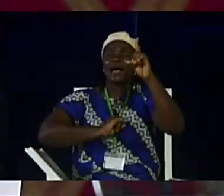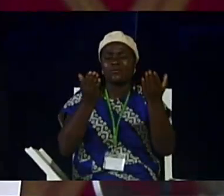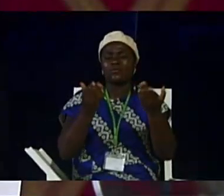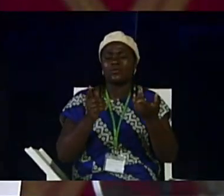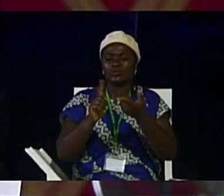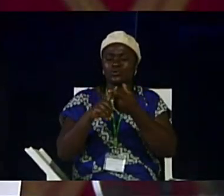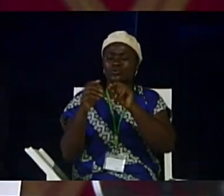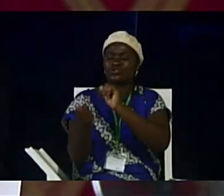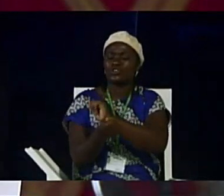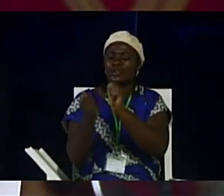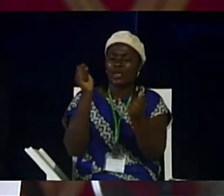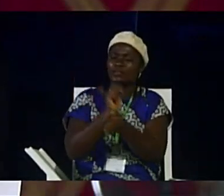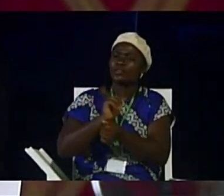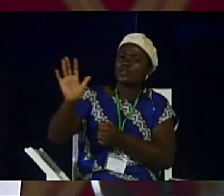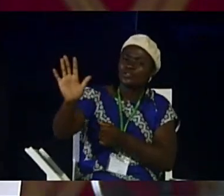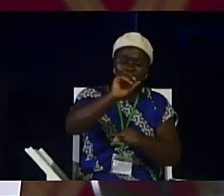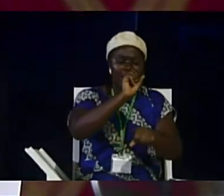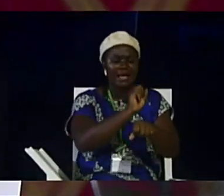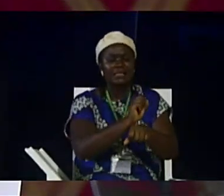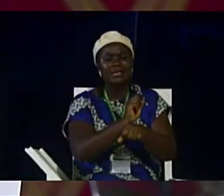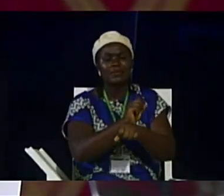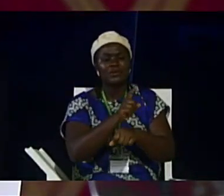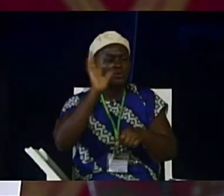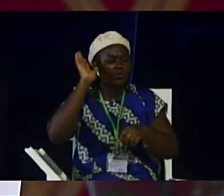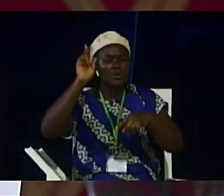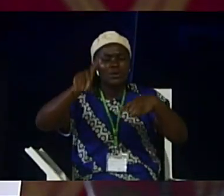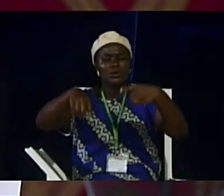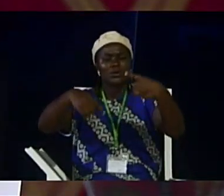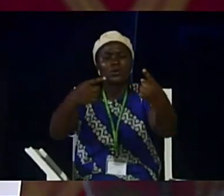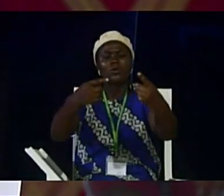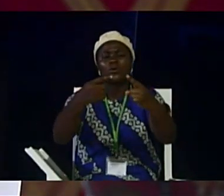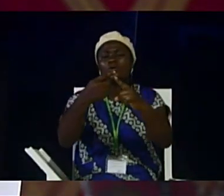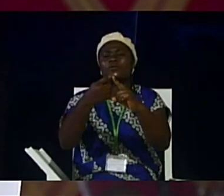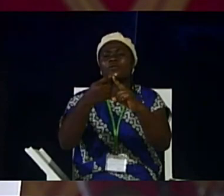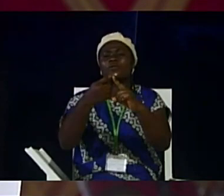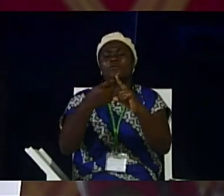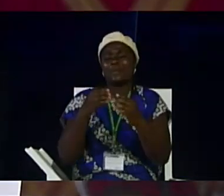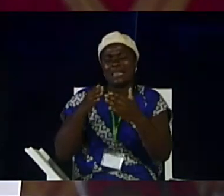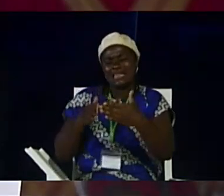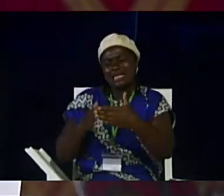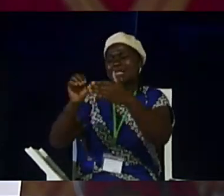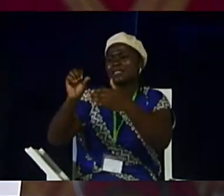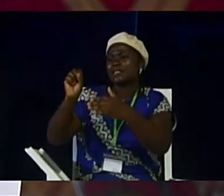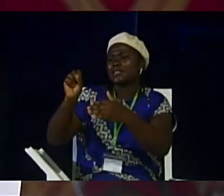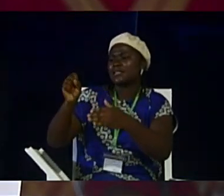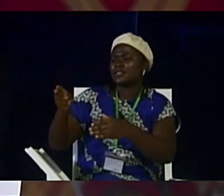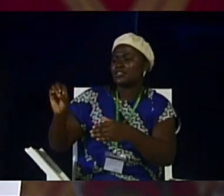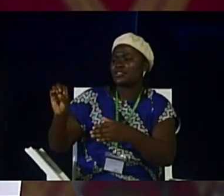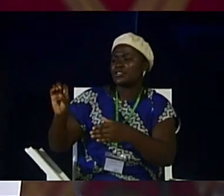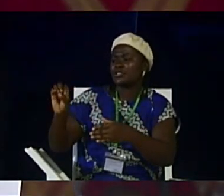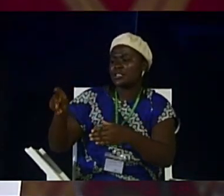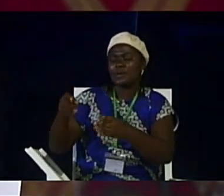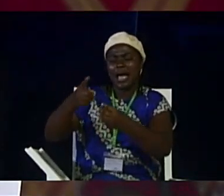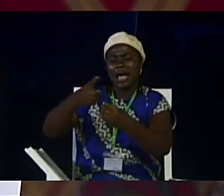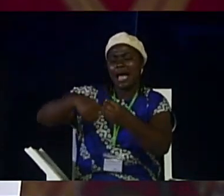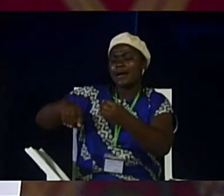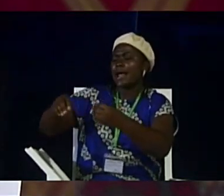assignment. You're going to go from leading sheep around a mountain